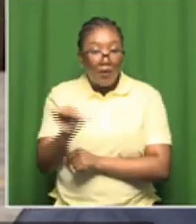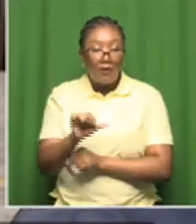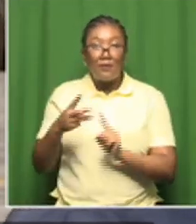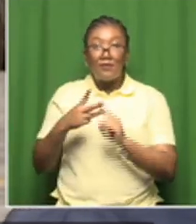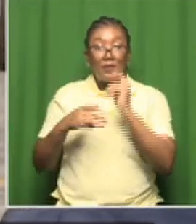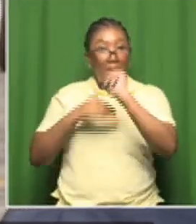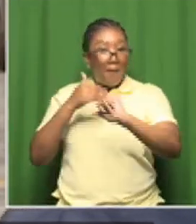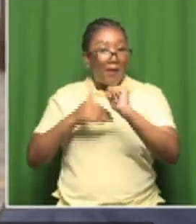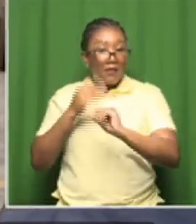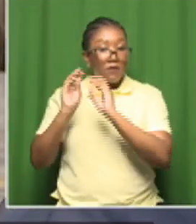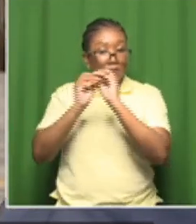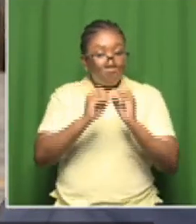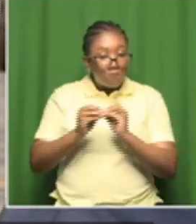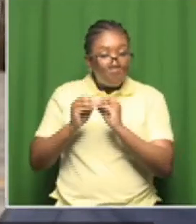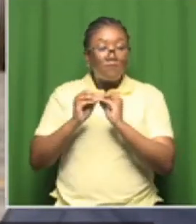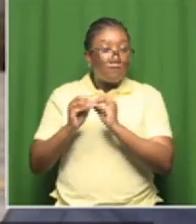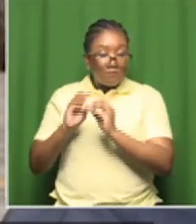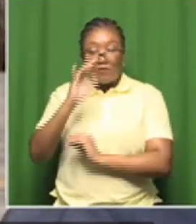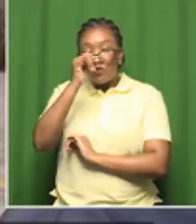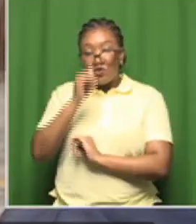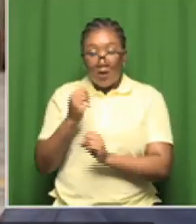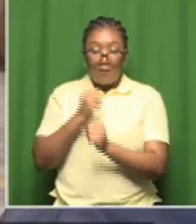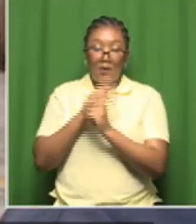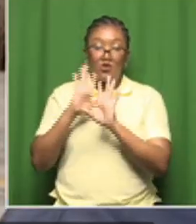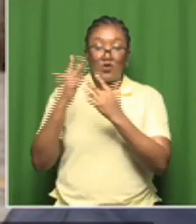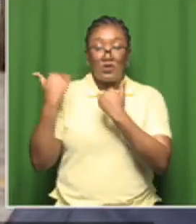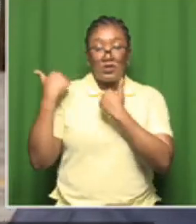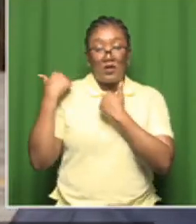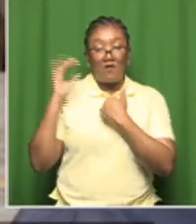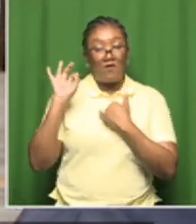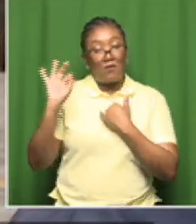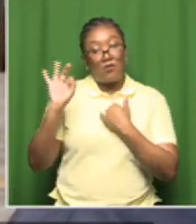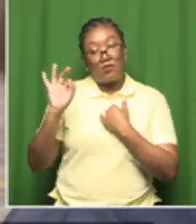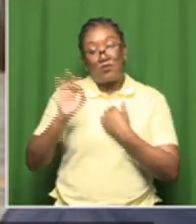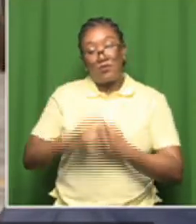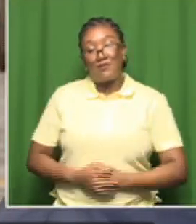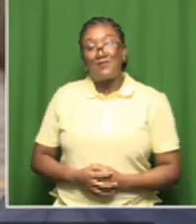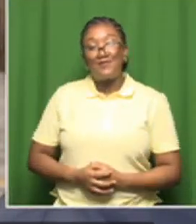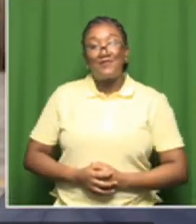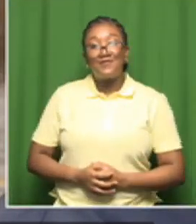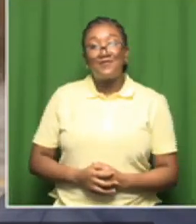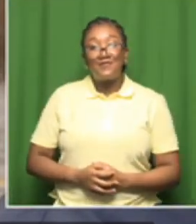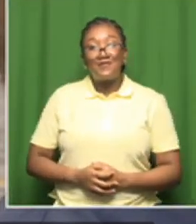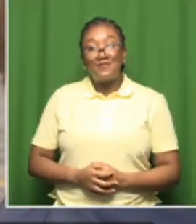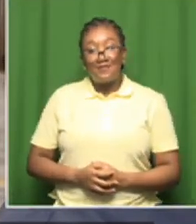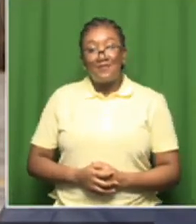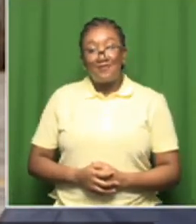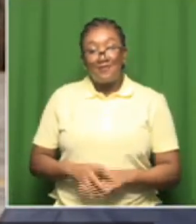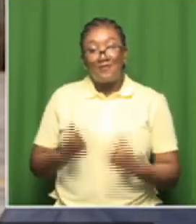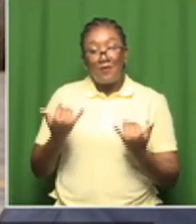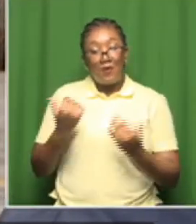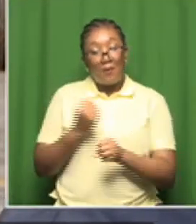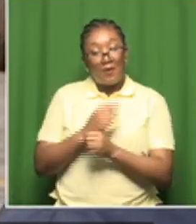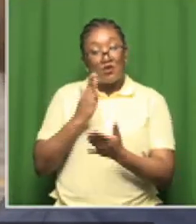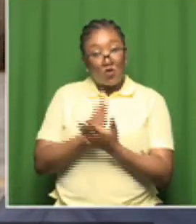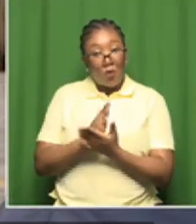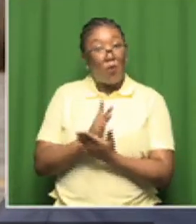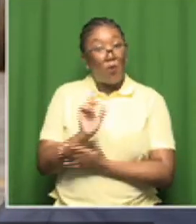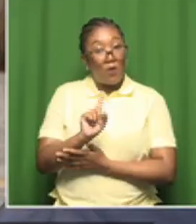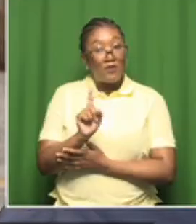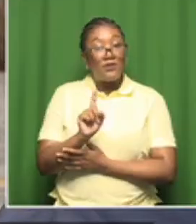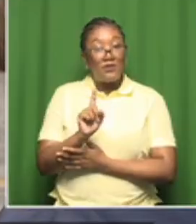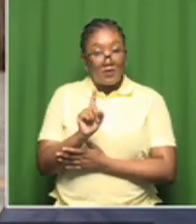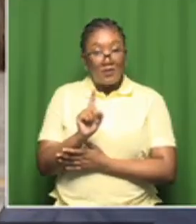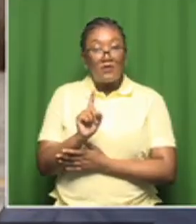and annual maintenance, and it's all part and parcel of really scheduled maintenance that we do. We ensure